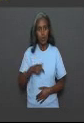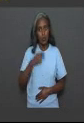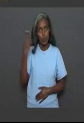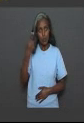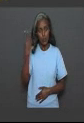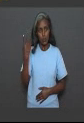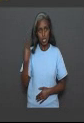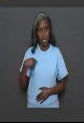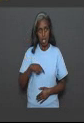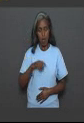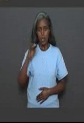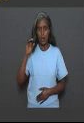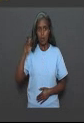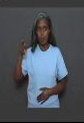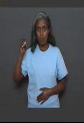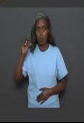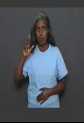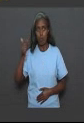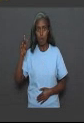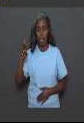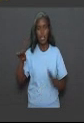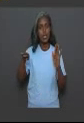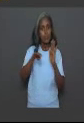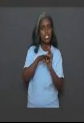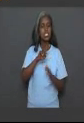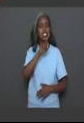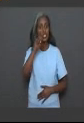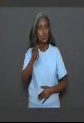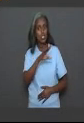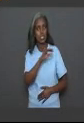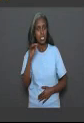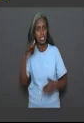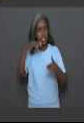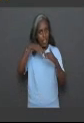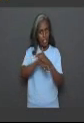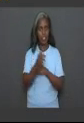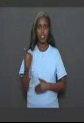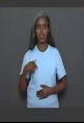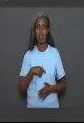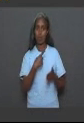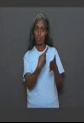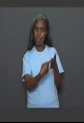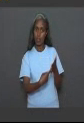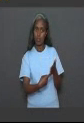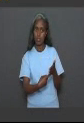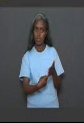We use our polar representation equation and enter our